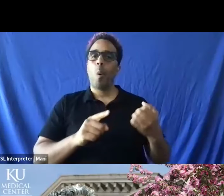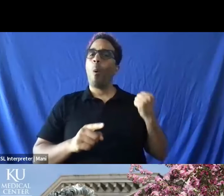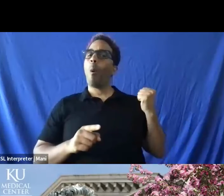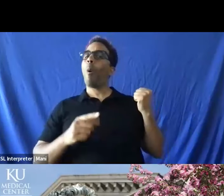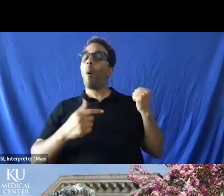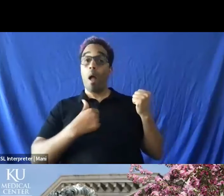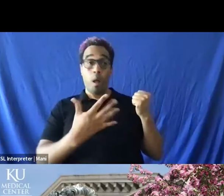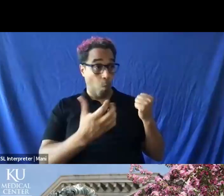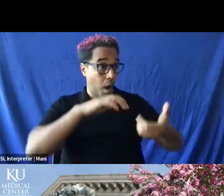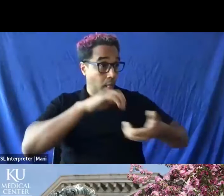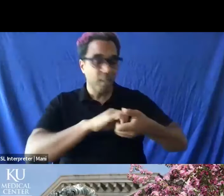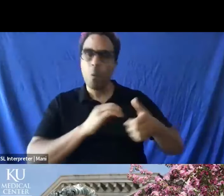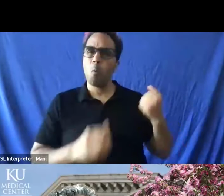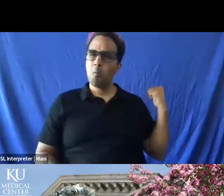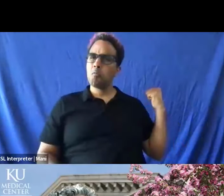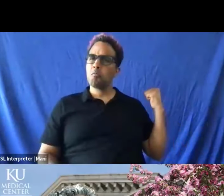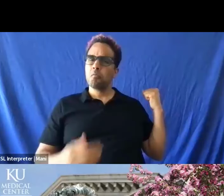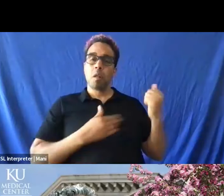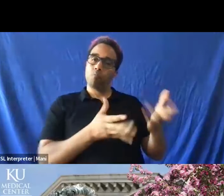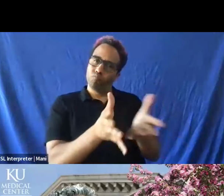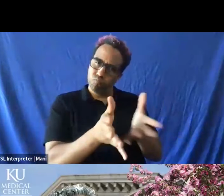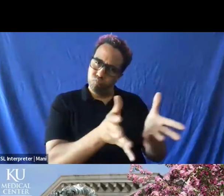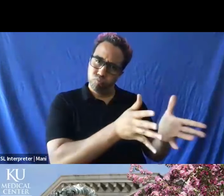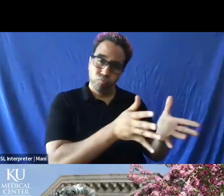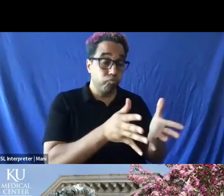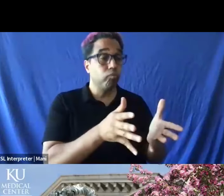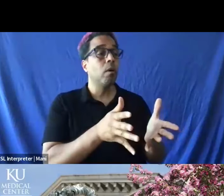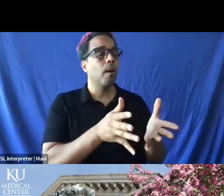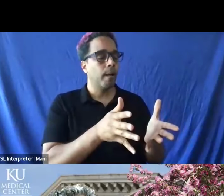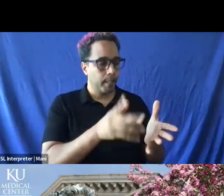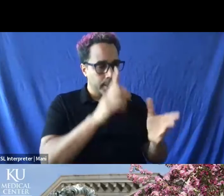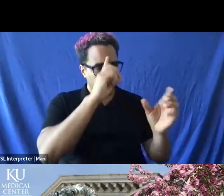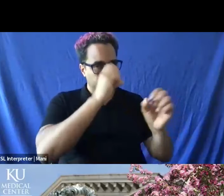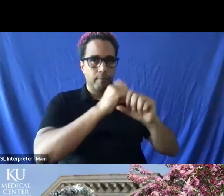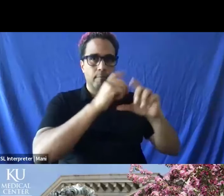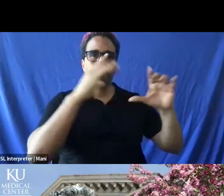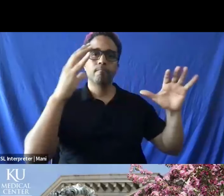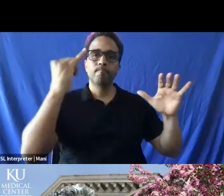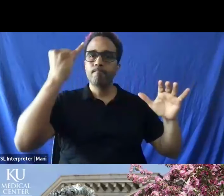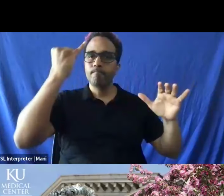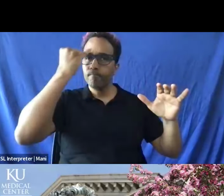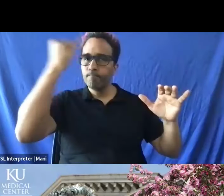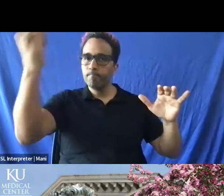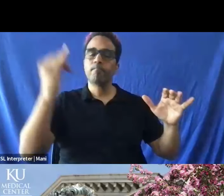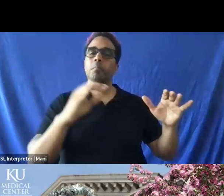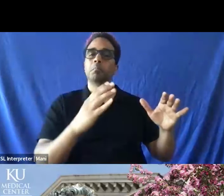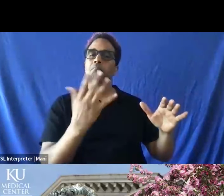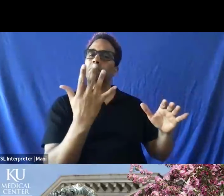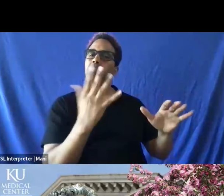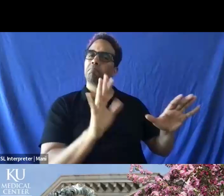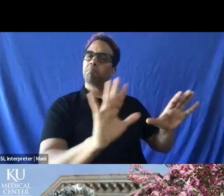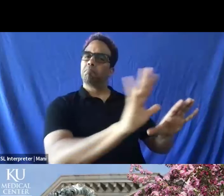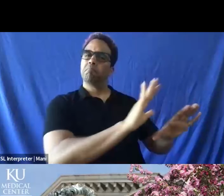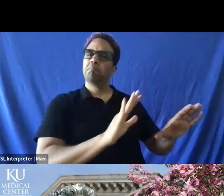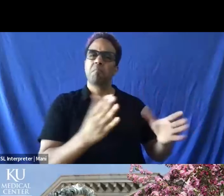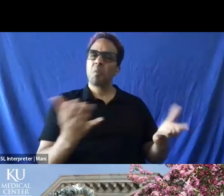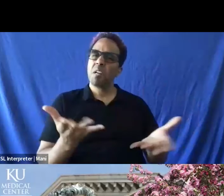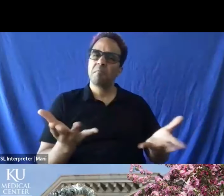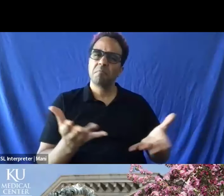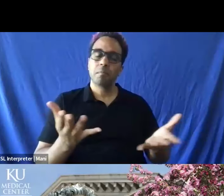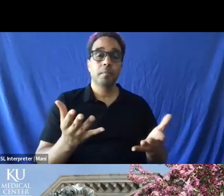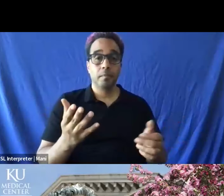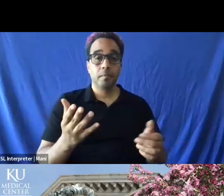project would then give you a very good sense of what that landscape looks like. And that's some of the work that I'm doing now, which